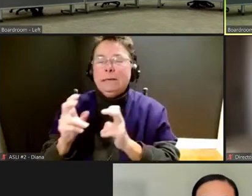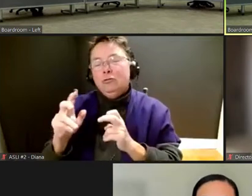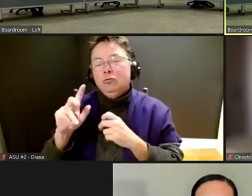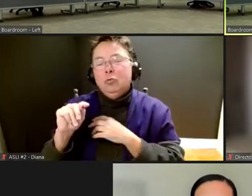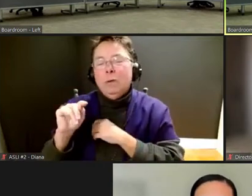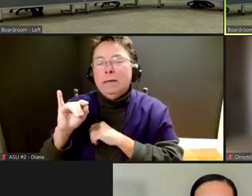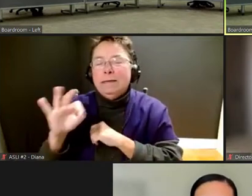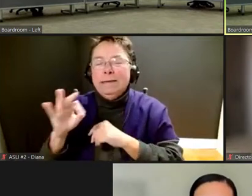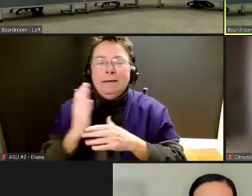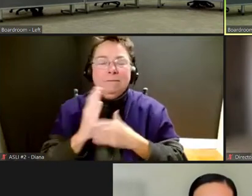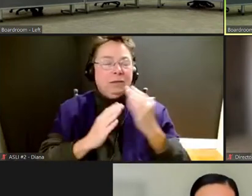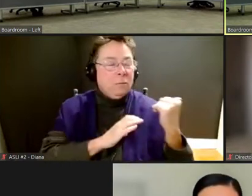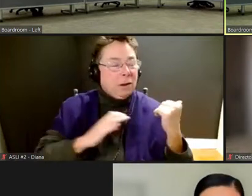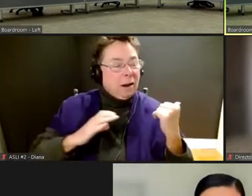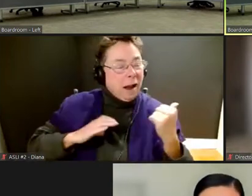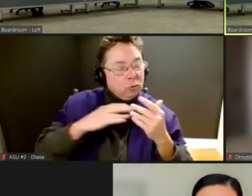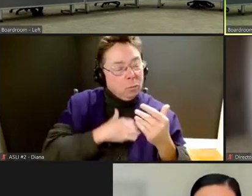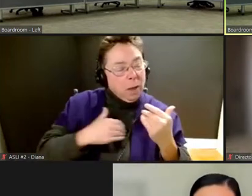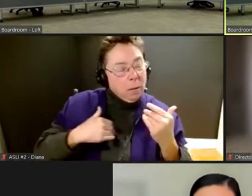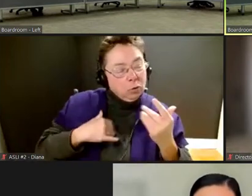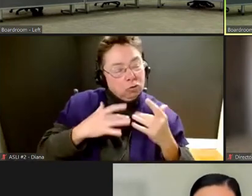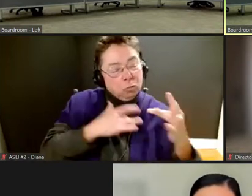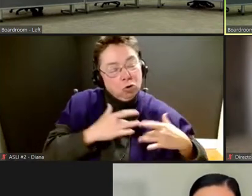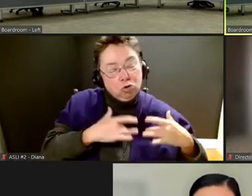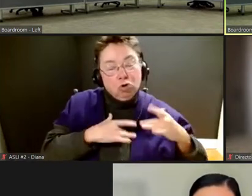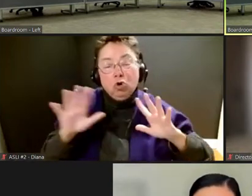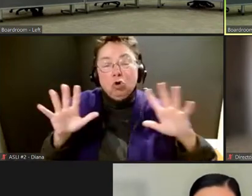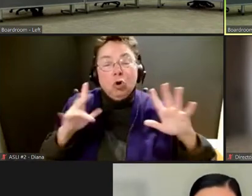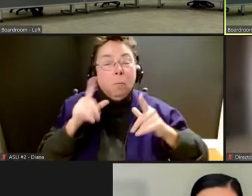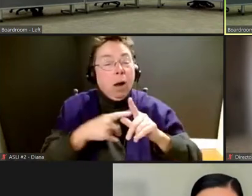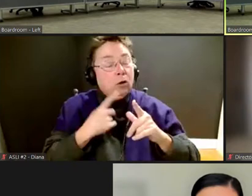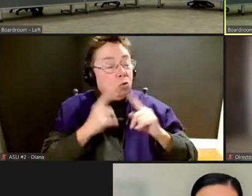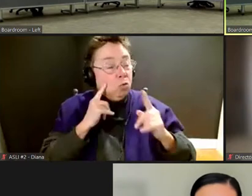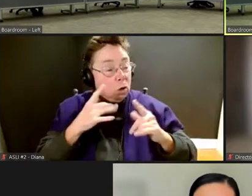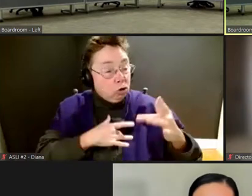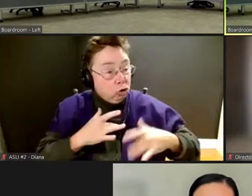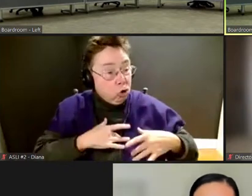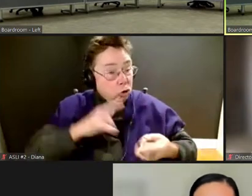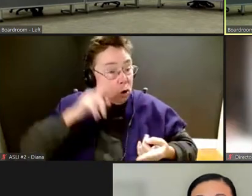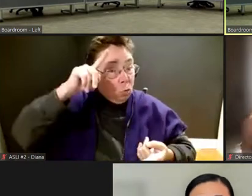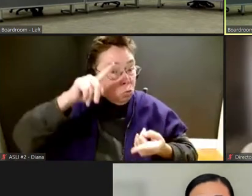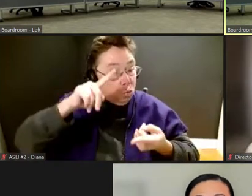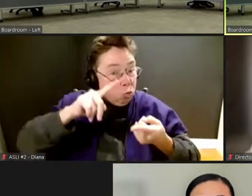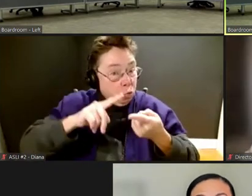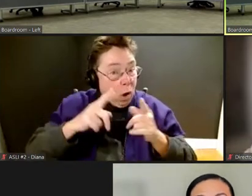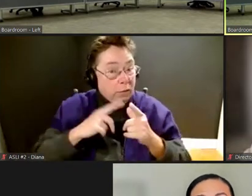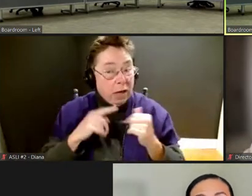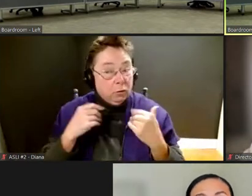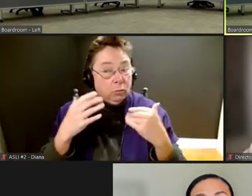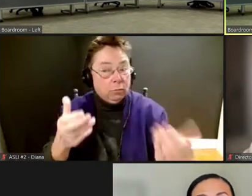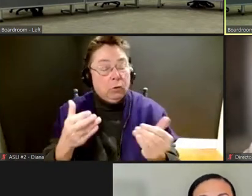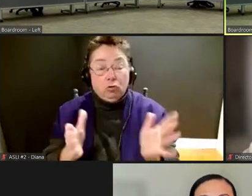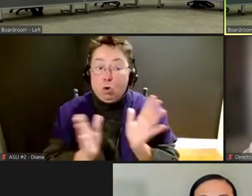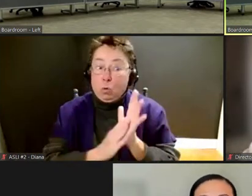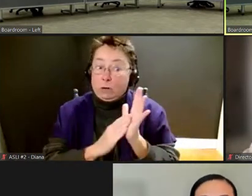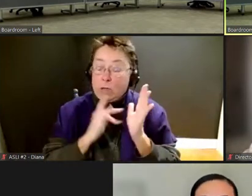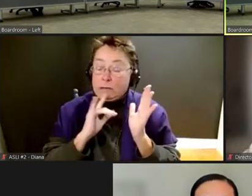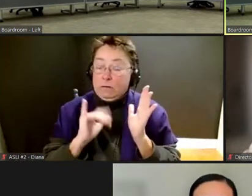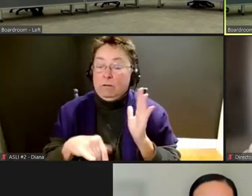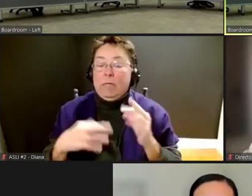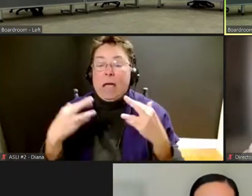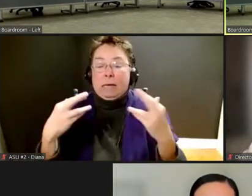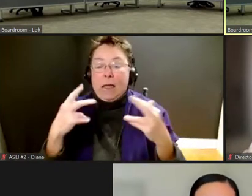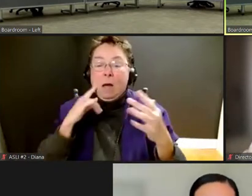the council members had some concerns, but you know, you were able to alleviate some of those concerns so we can move this forward. So congratulations, and we're